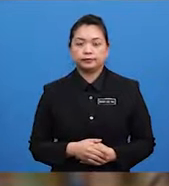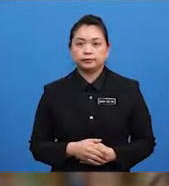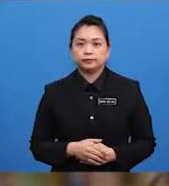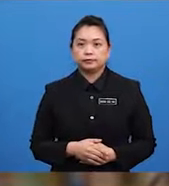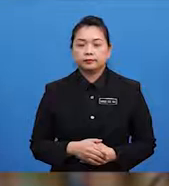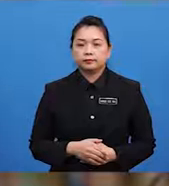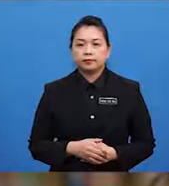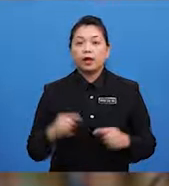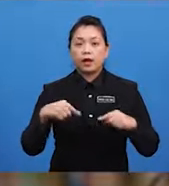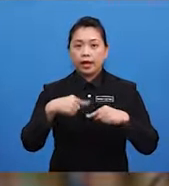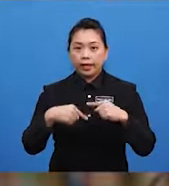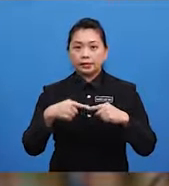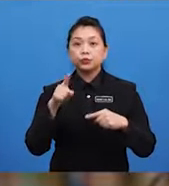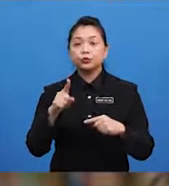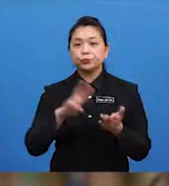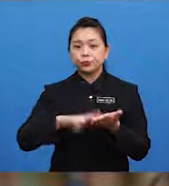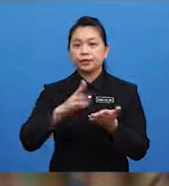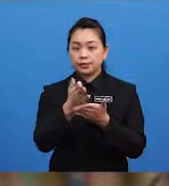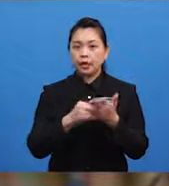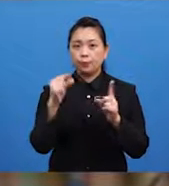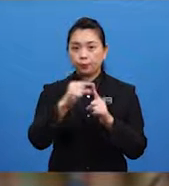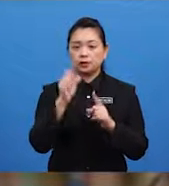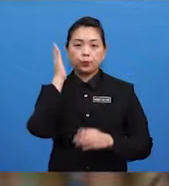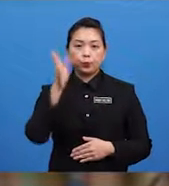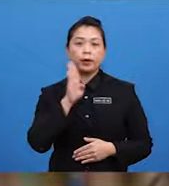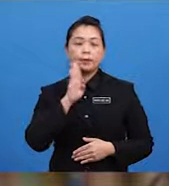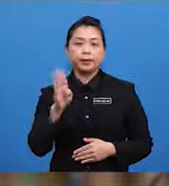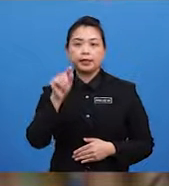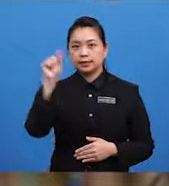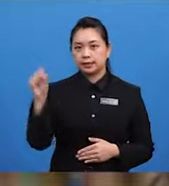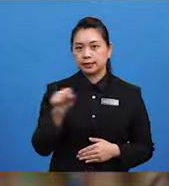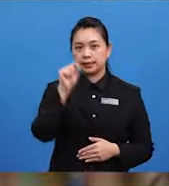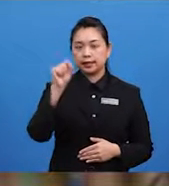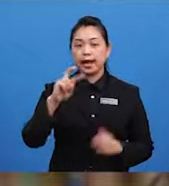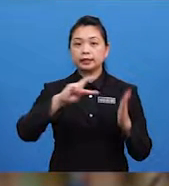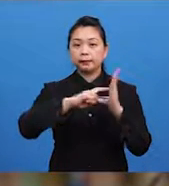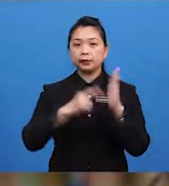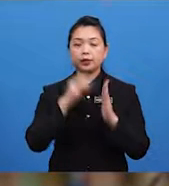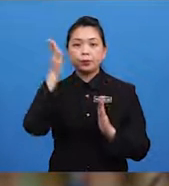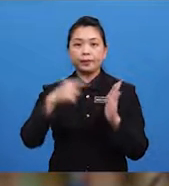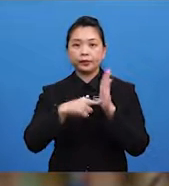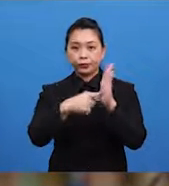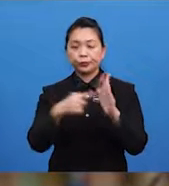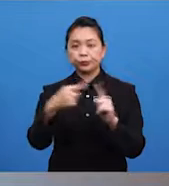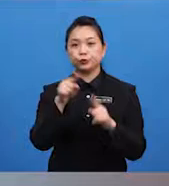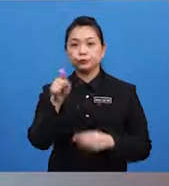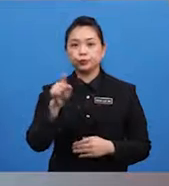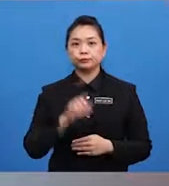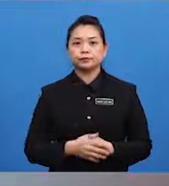As we read, some words will be circled and the meanings will be shown to you.